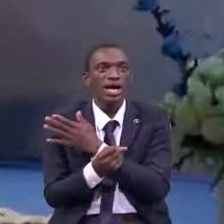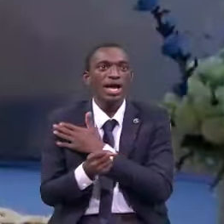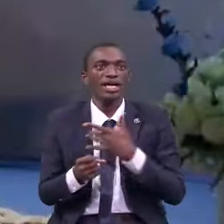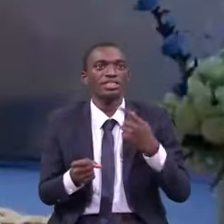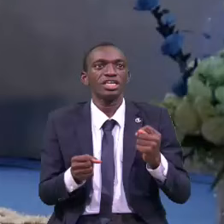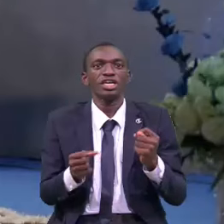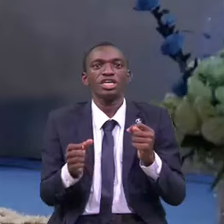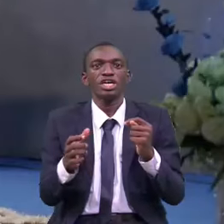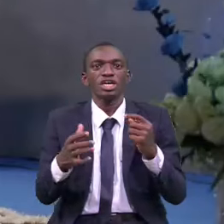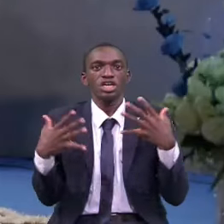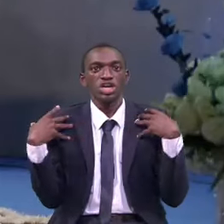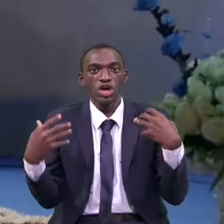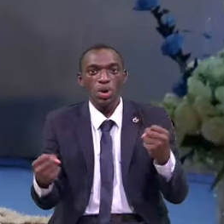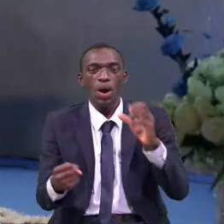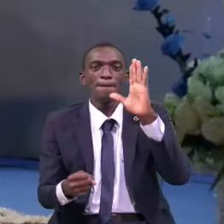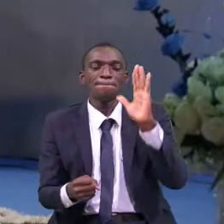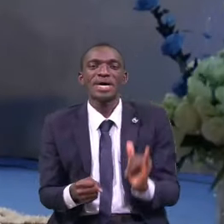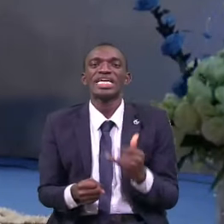Lord.